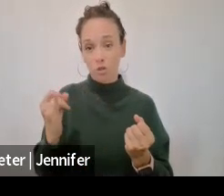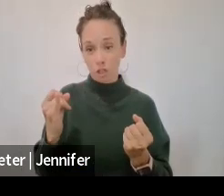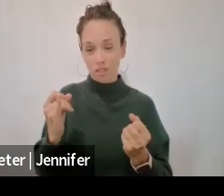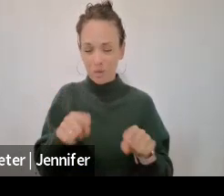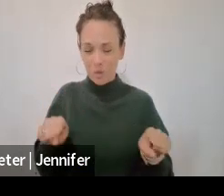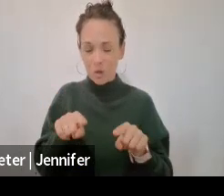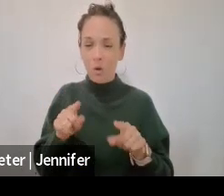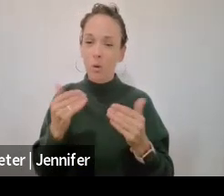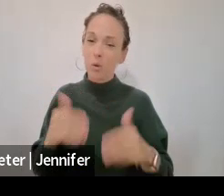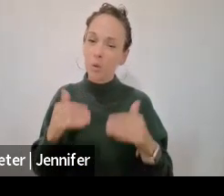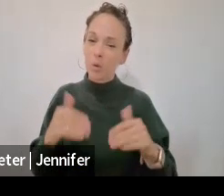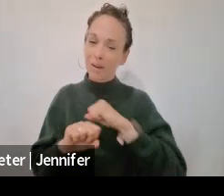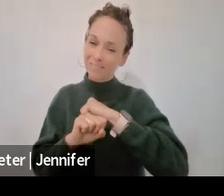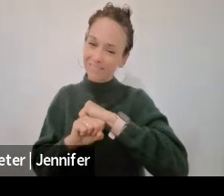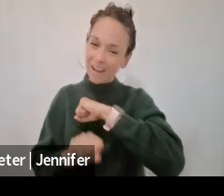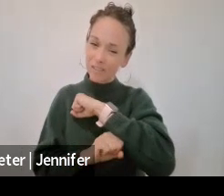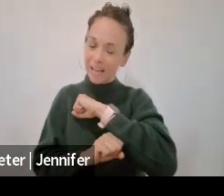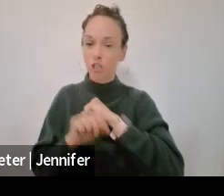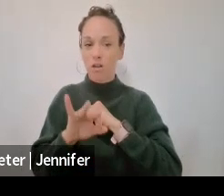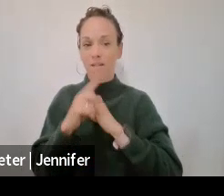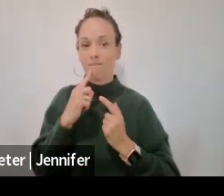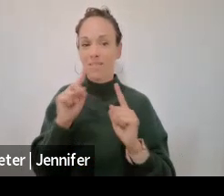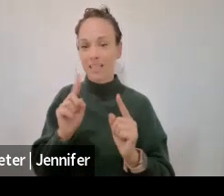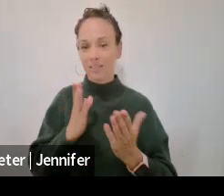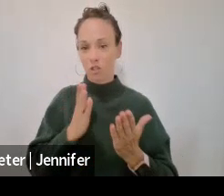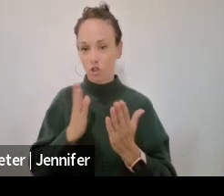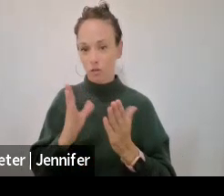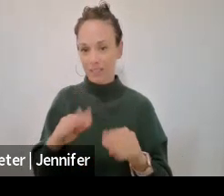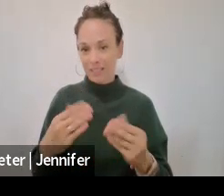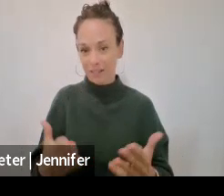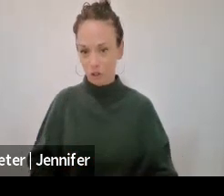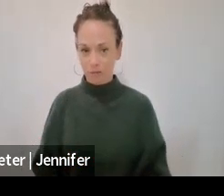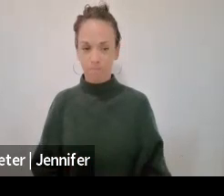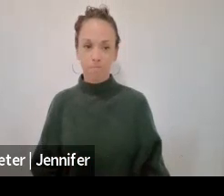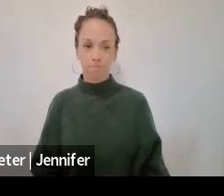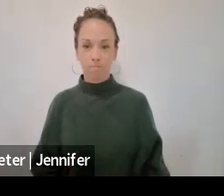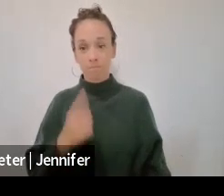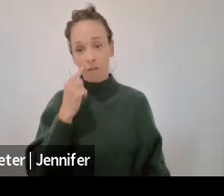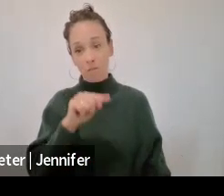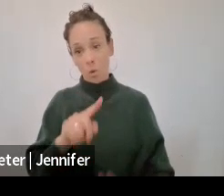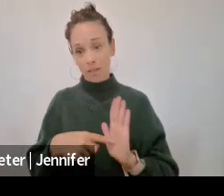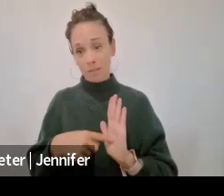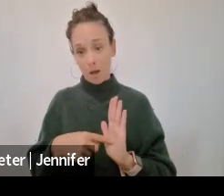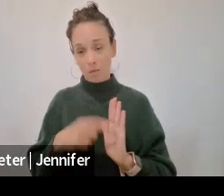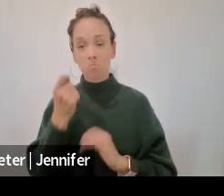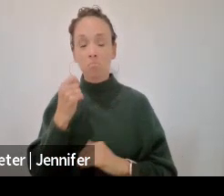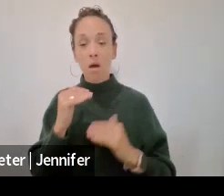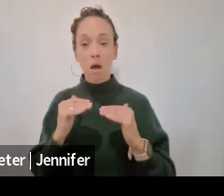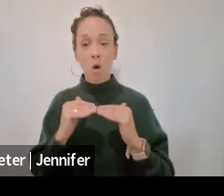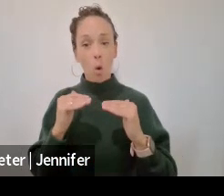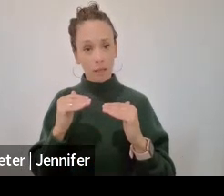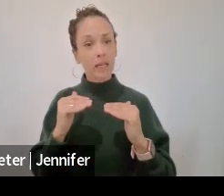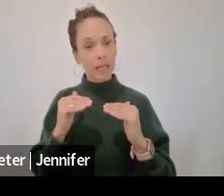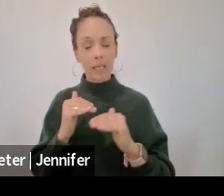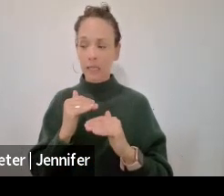foundational for this effective service delivery model. Now, while equality ensures that all children have